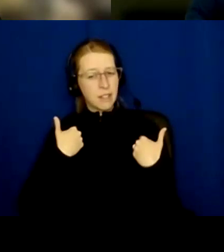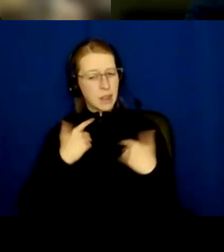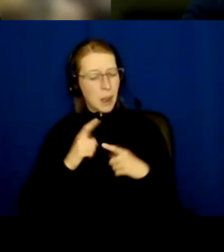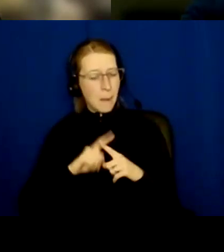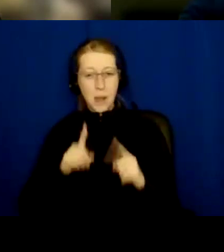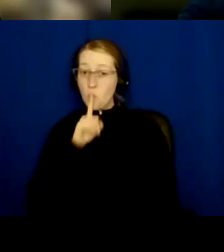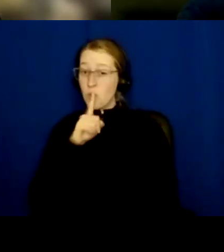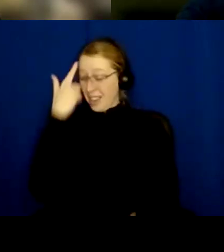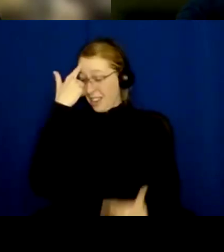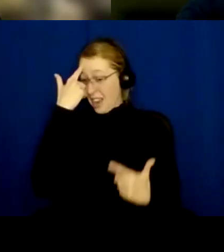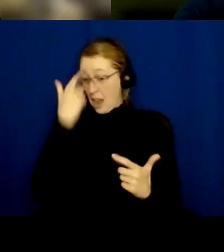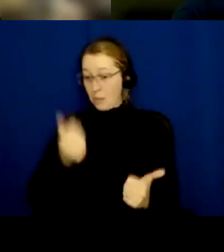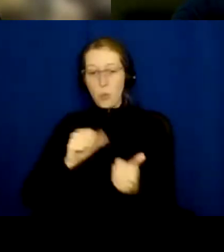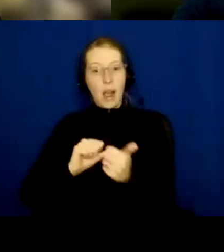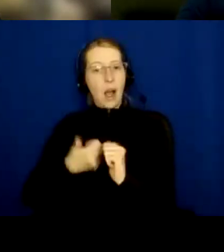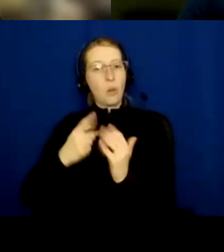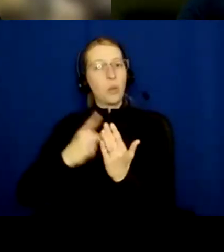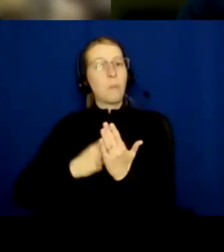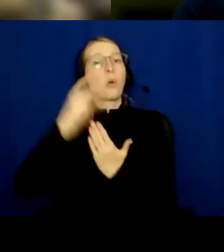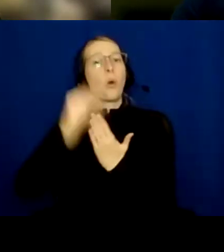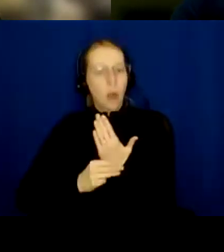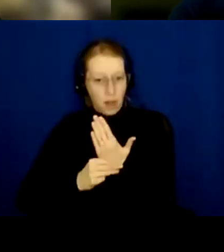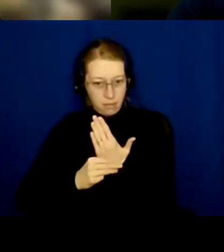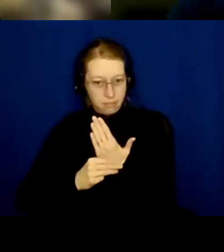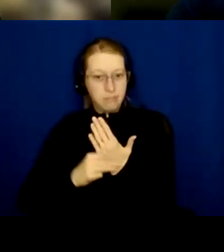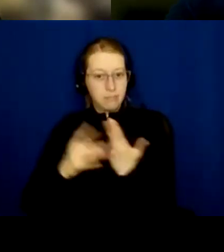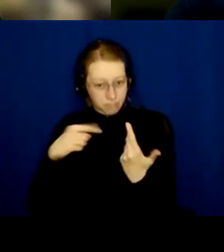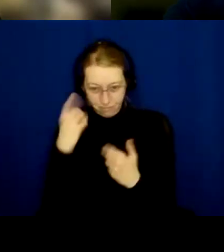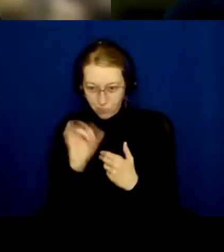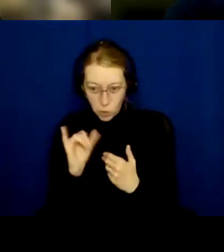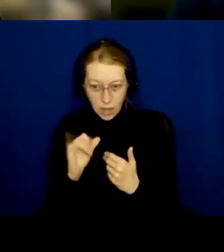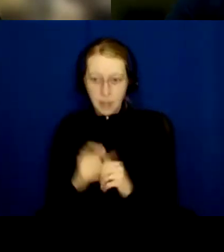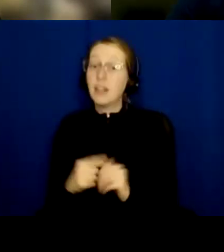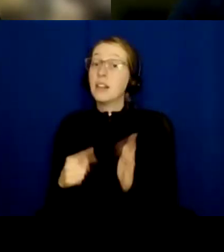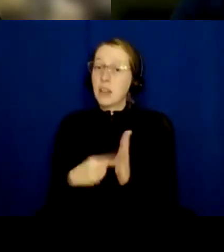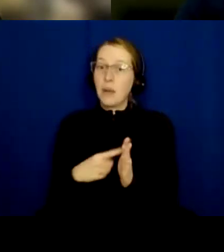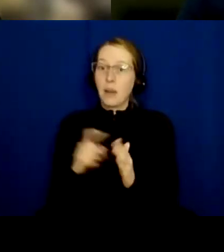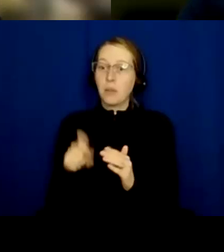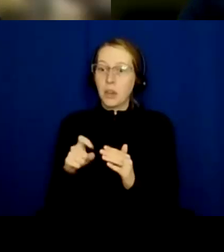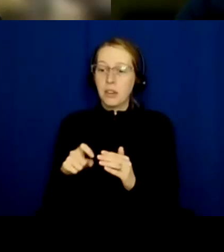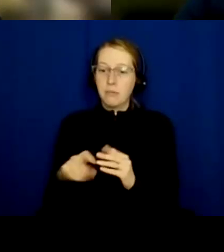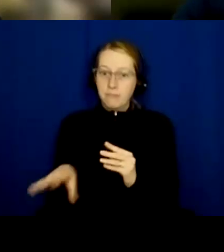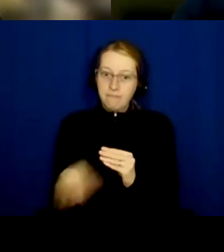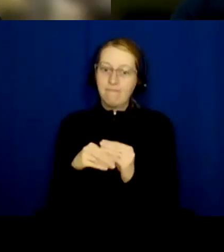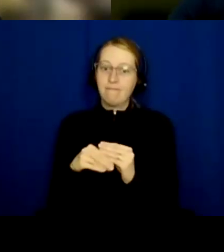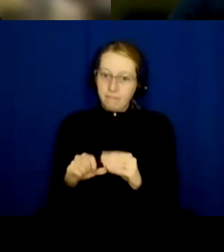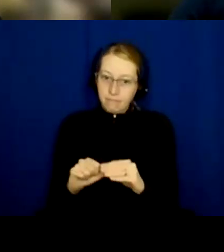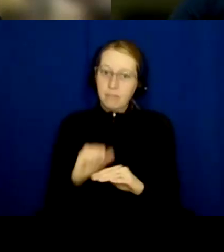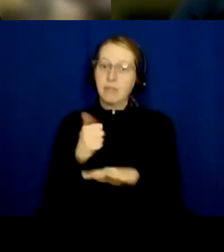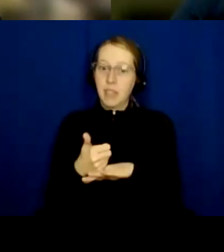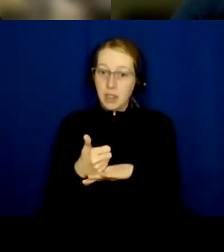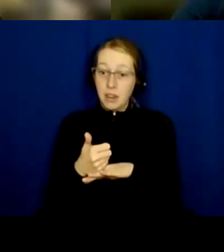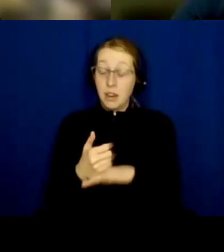they're programmed. So sometimes they need to be enabled. For myself, I have